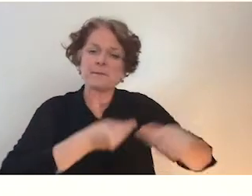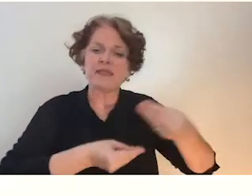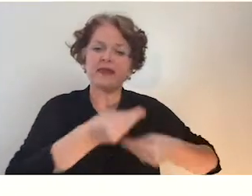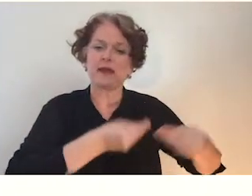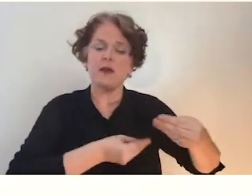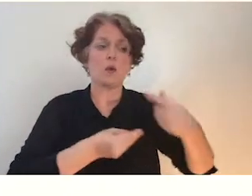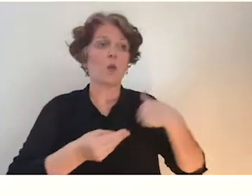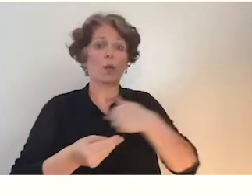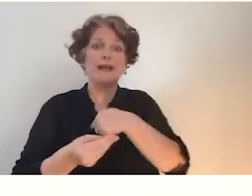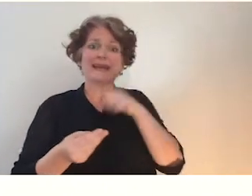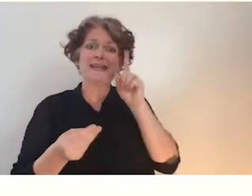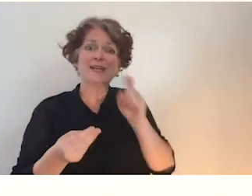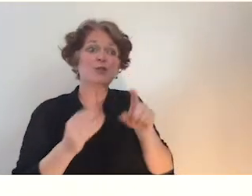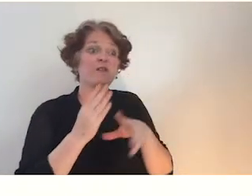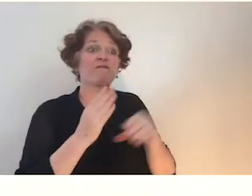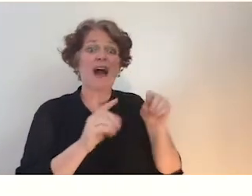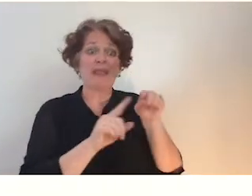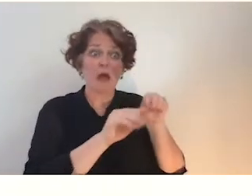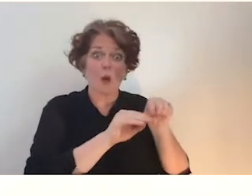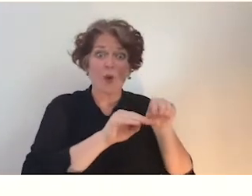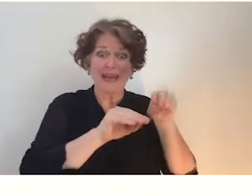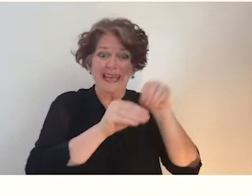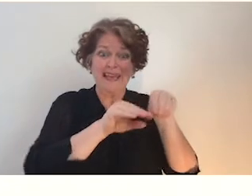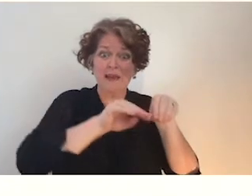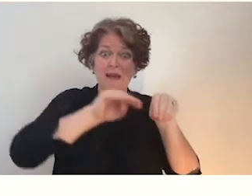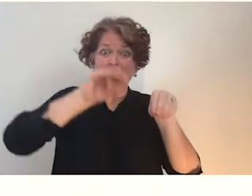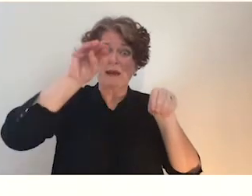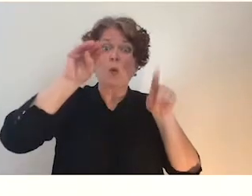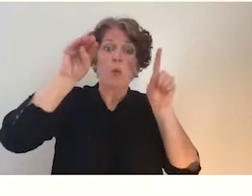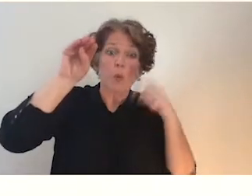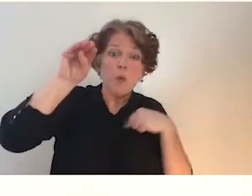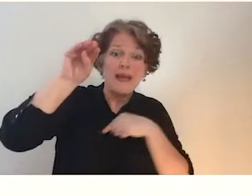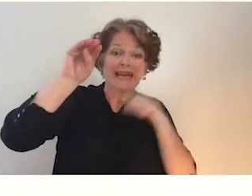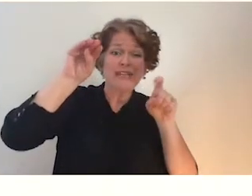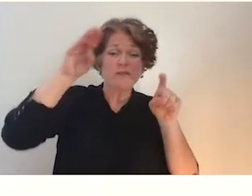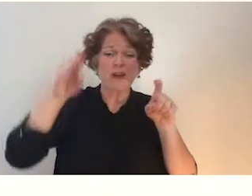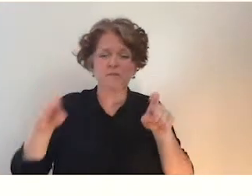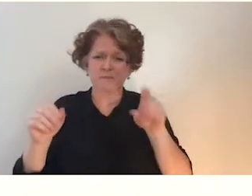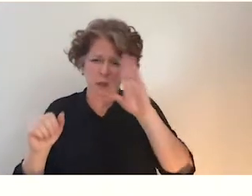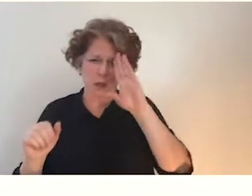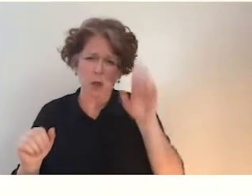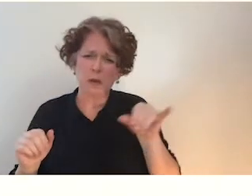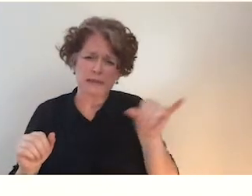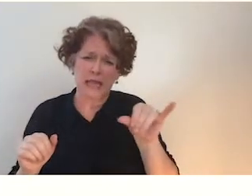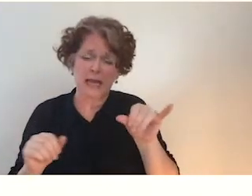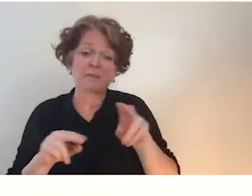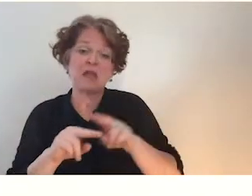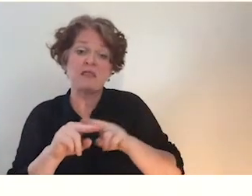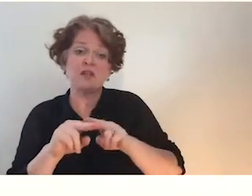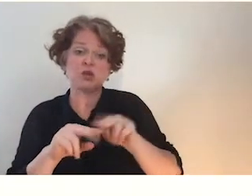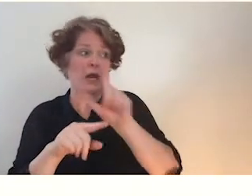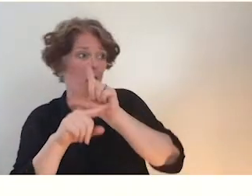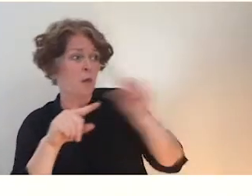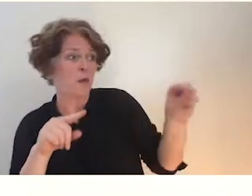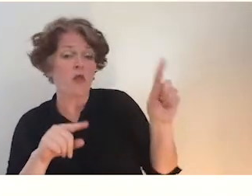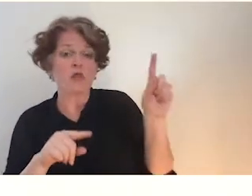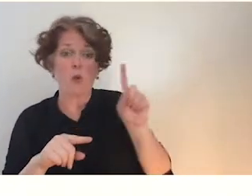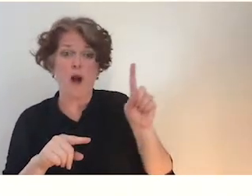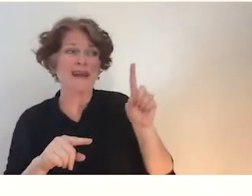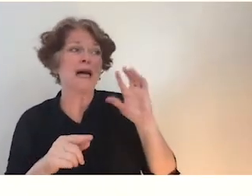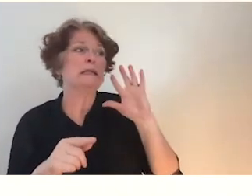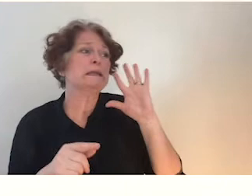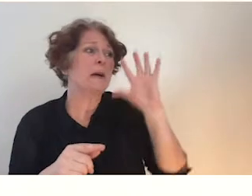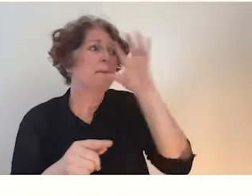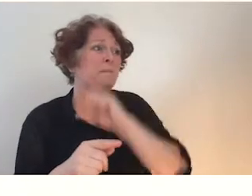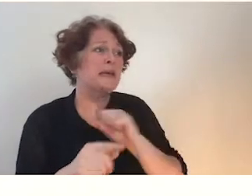the ebb to this flow. It's kind of like missing the one train on your way to class and using it as an